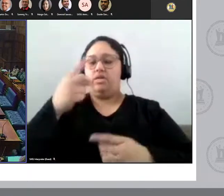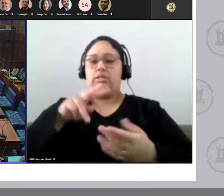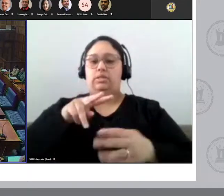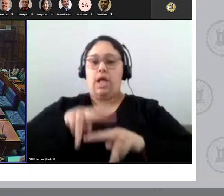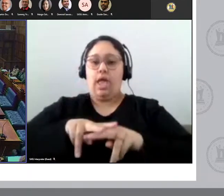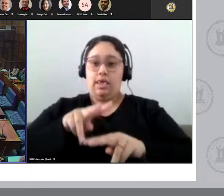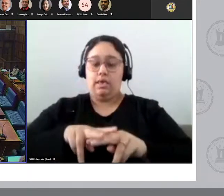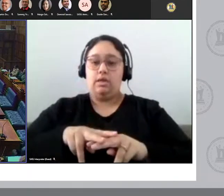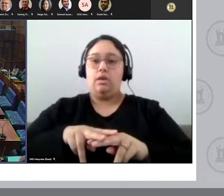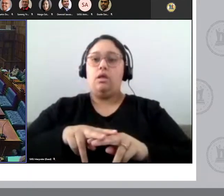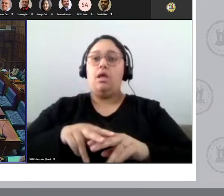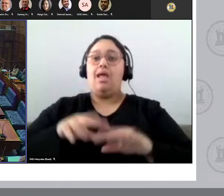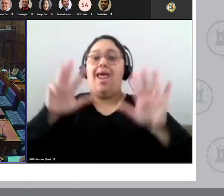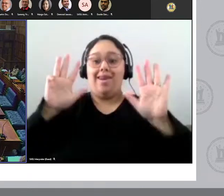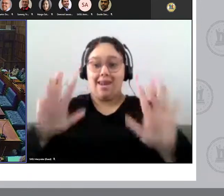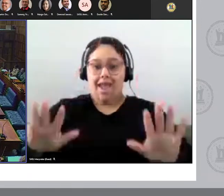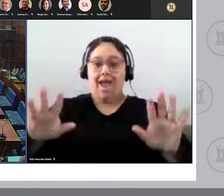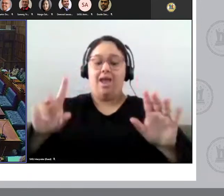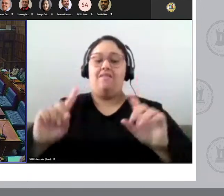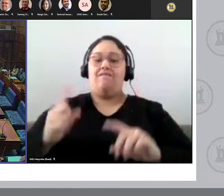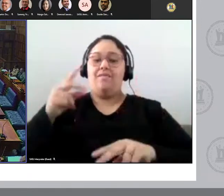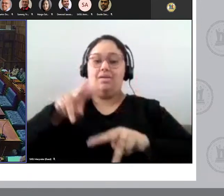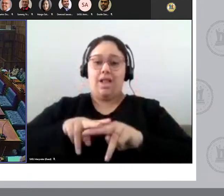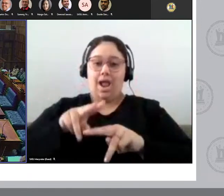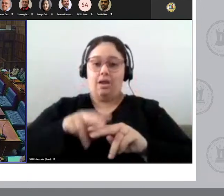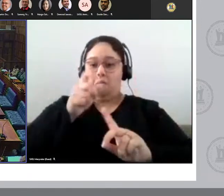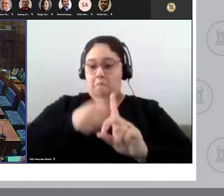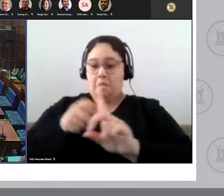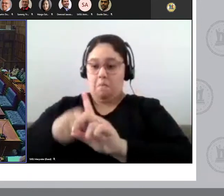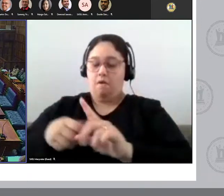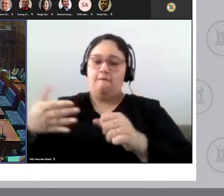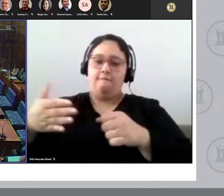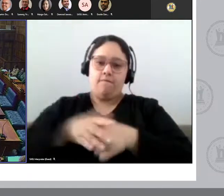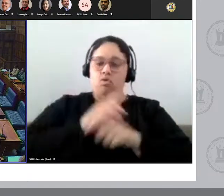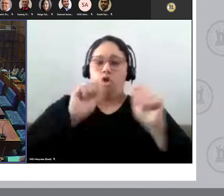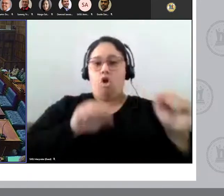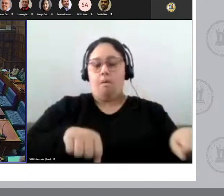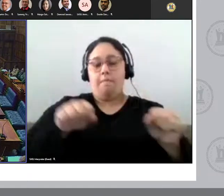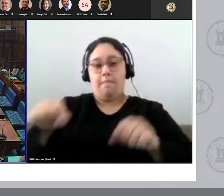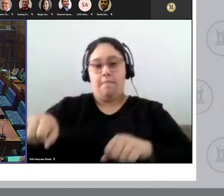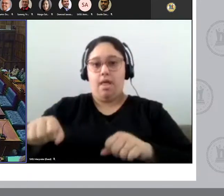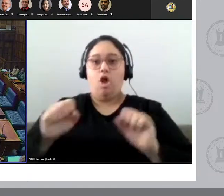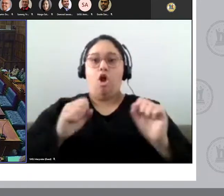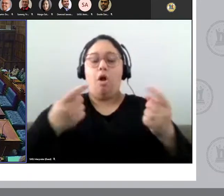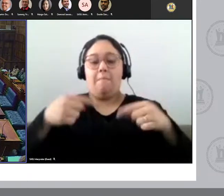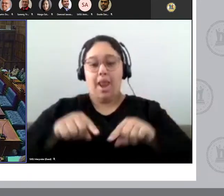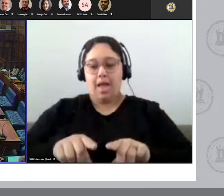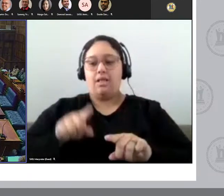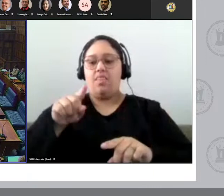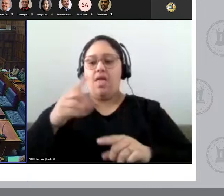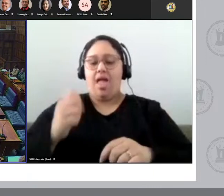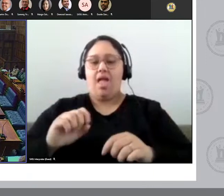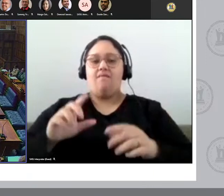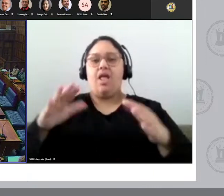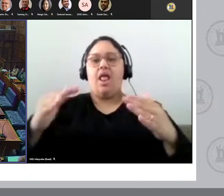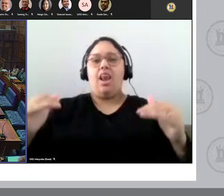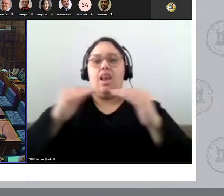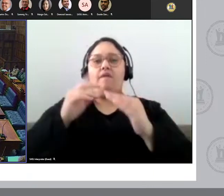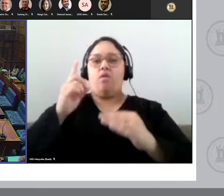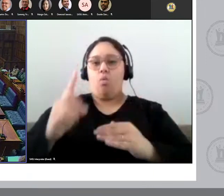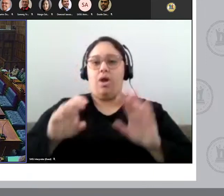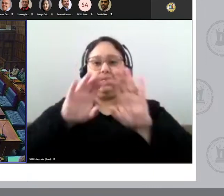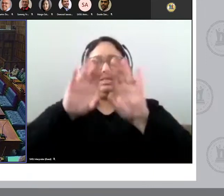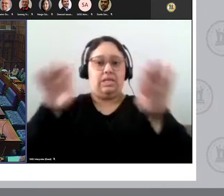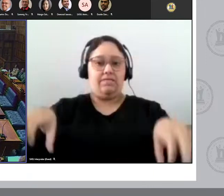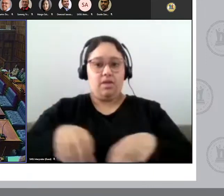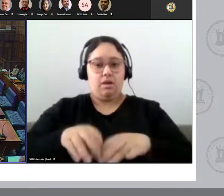first aiders that is fully compliant now and been issued with first aid level 1 certificates. The floor marshals